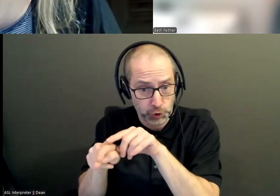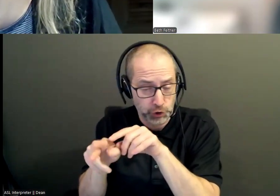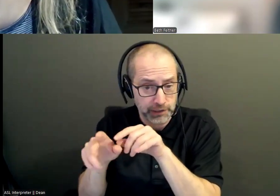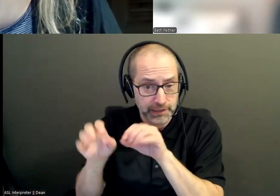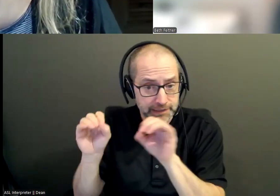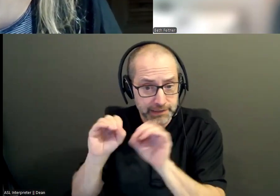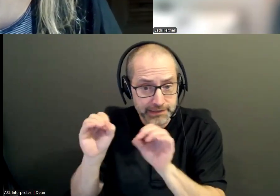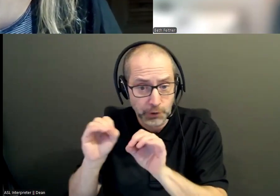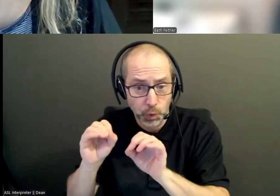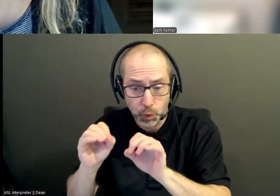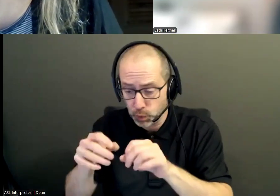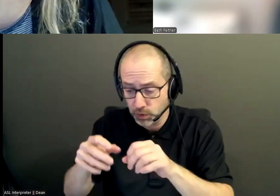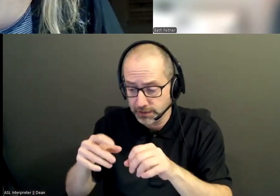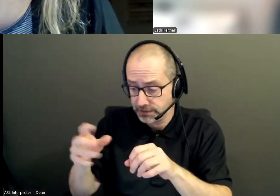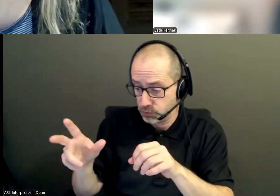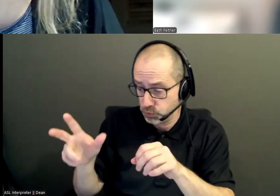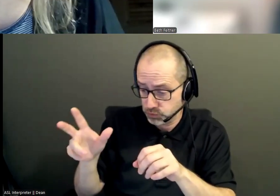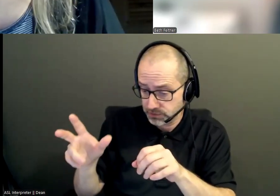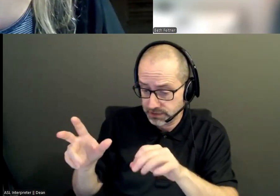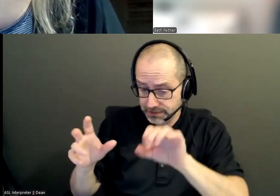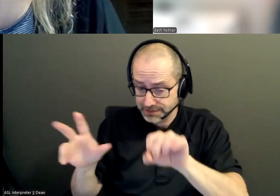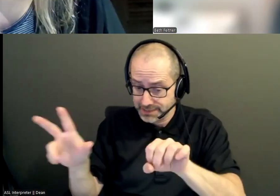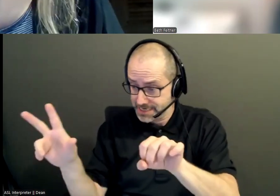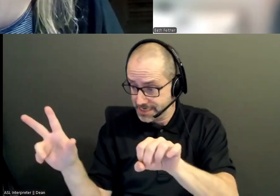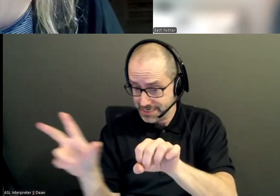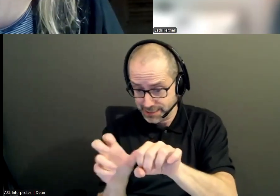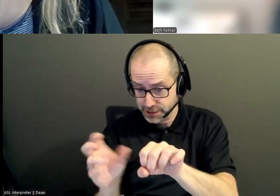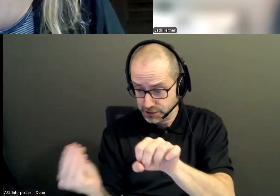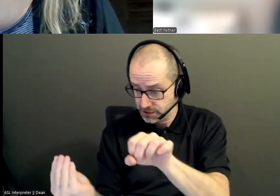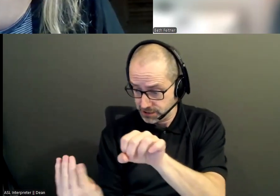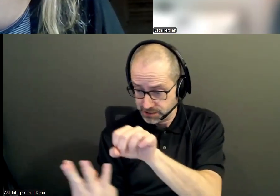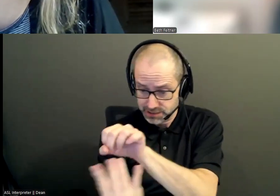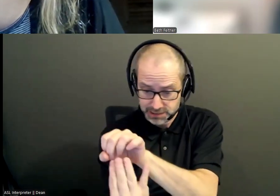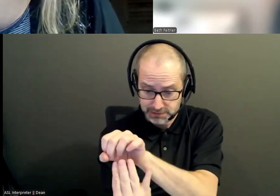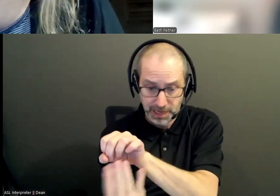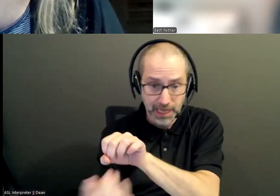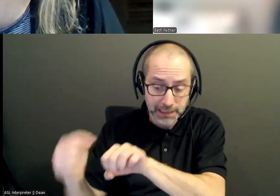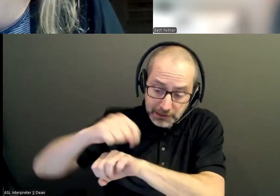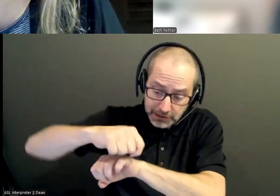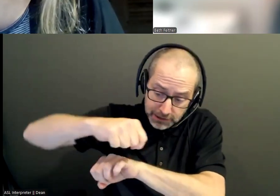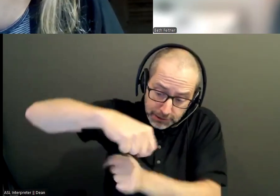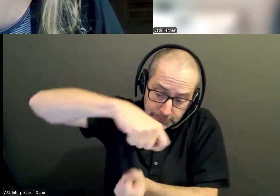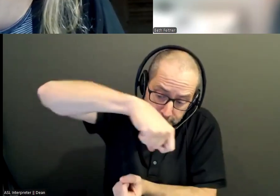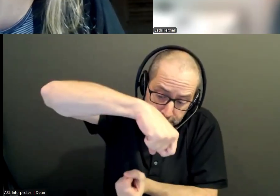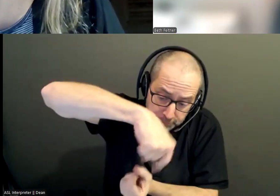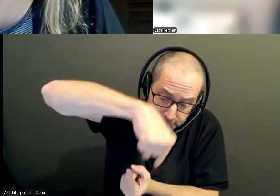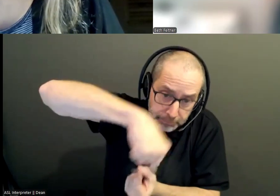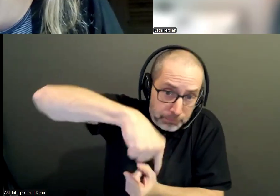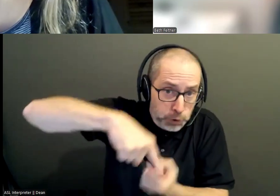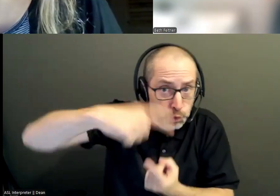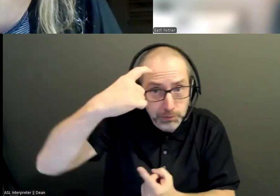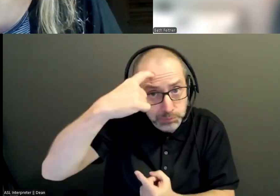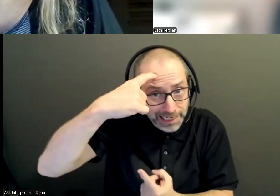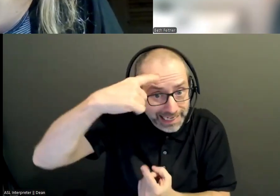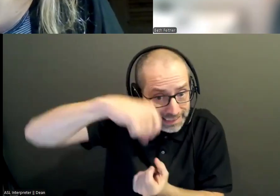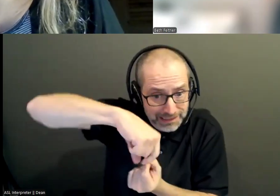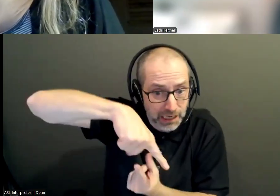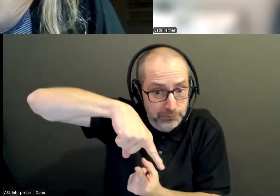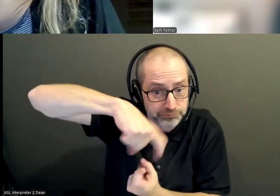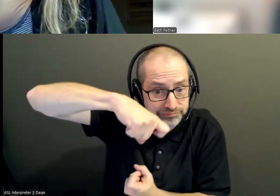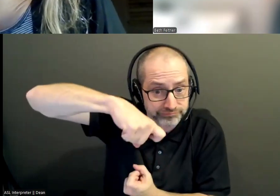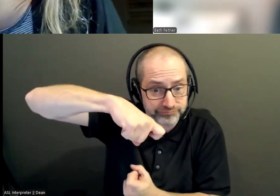transmit to, and people can still hear a perception of ringing. So